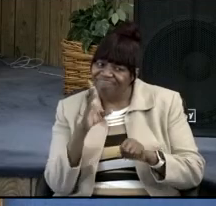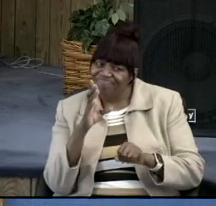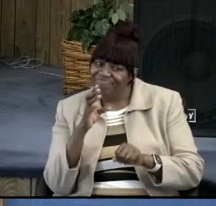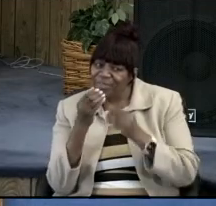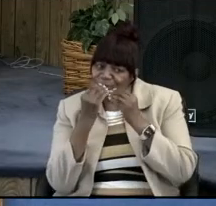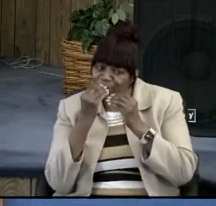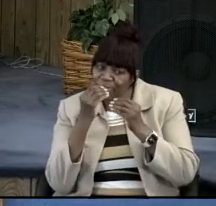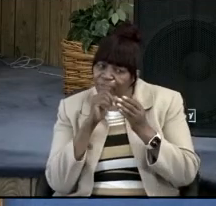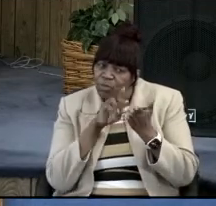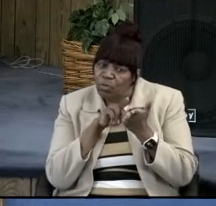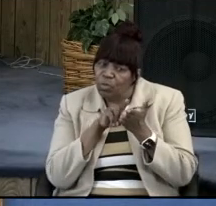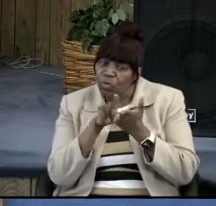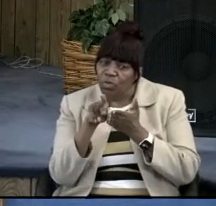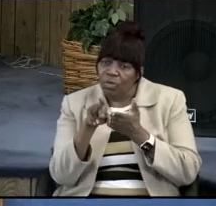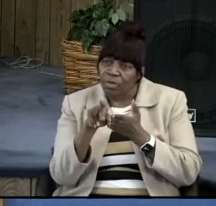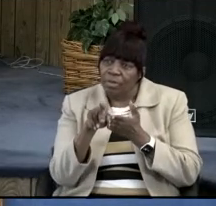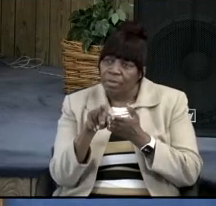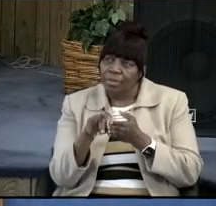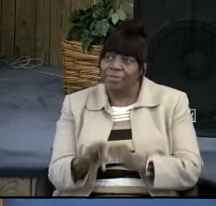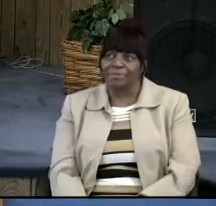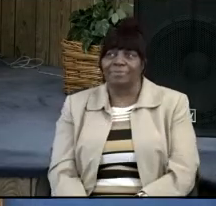pure that you just pee air.